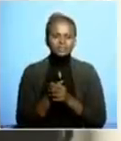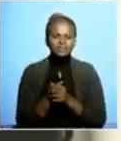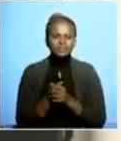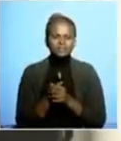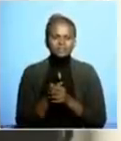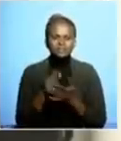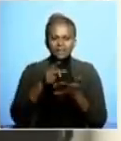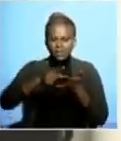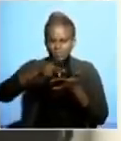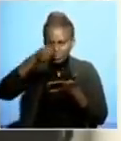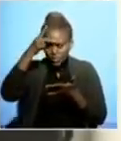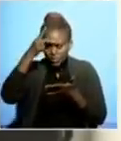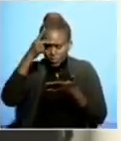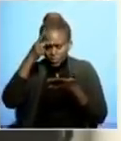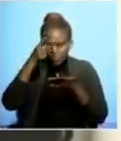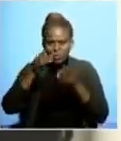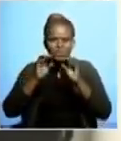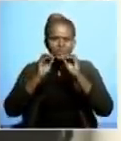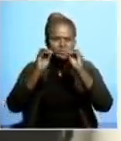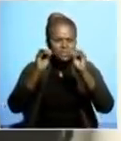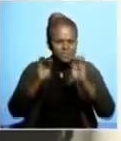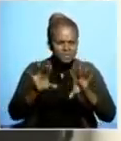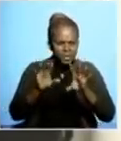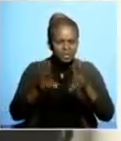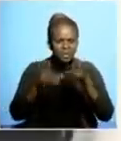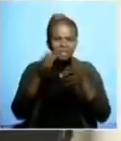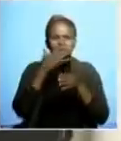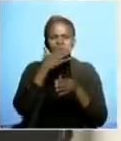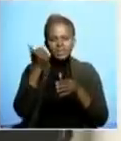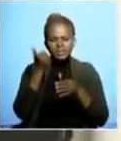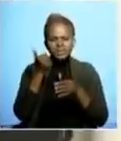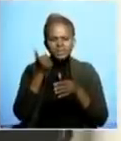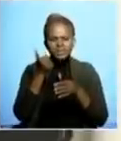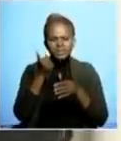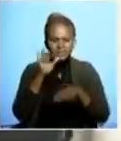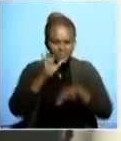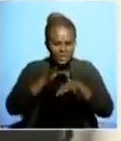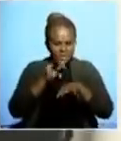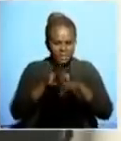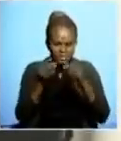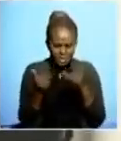Give the teachers the best. I'll touch on this just about now.